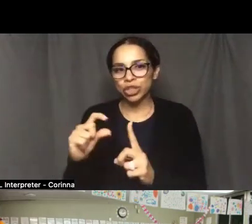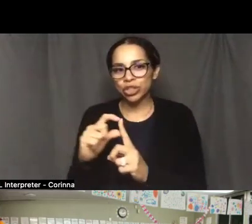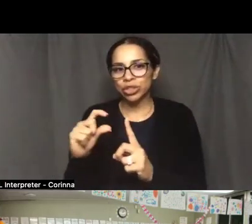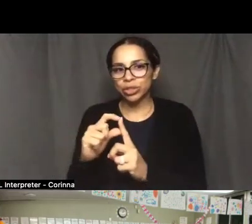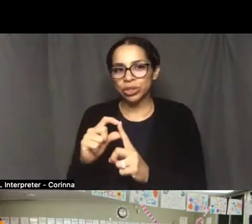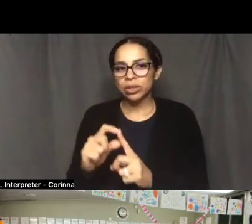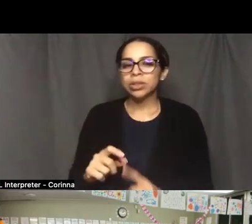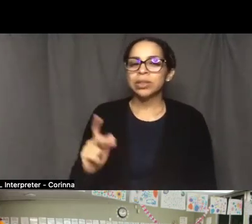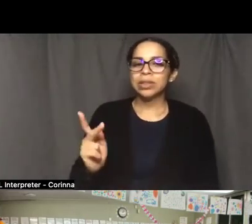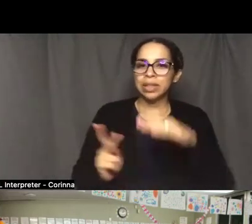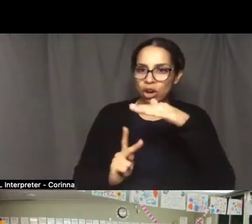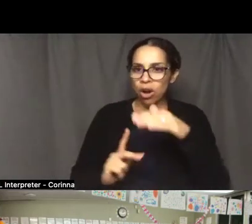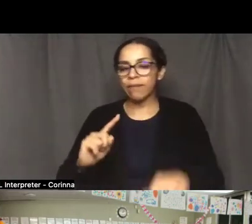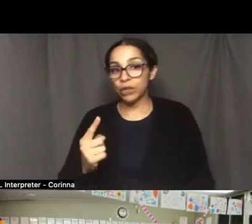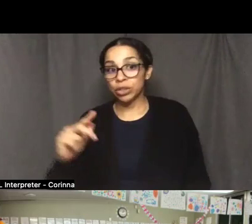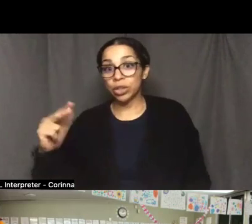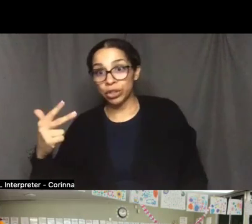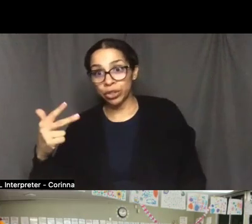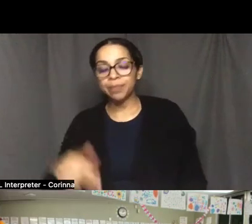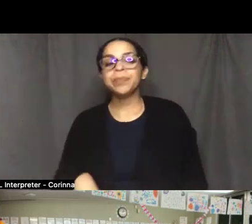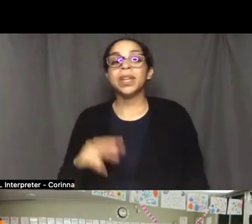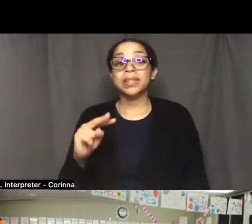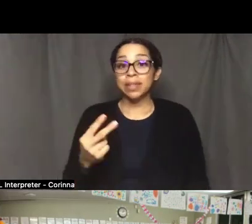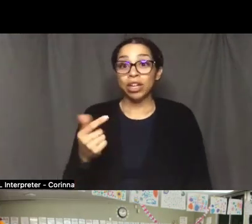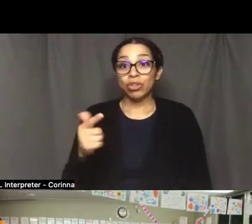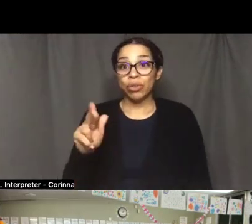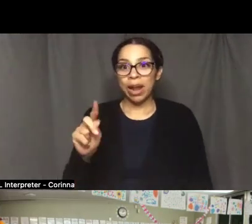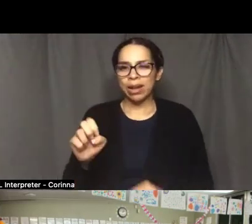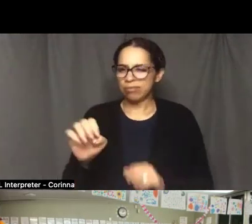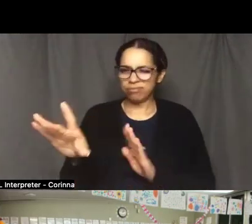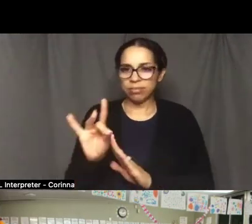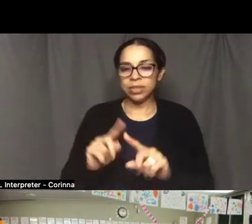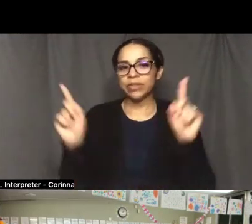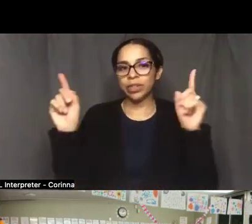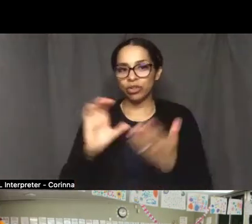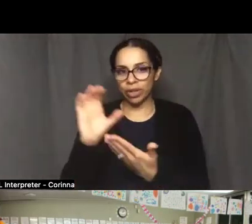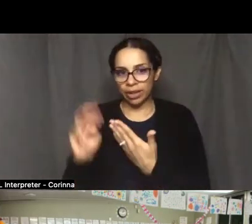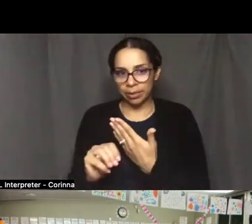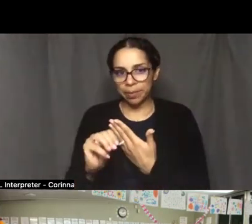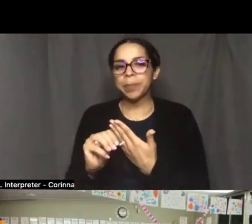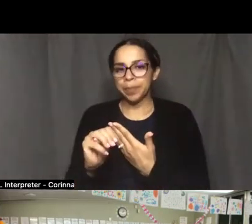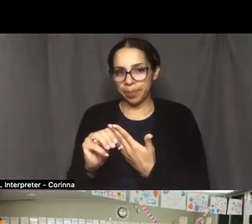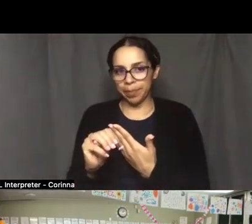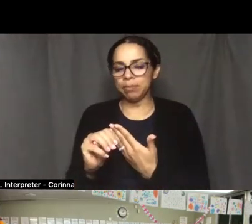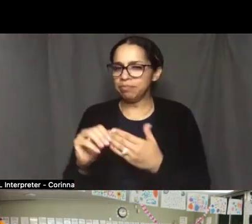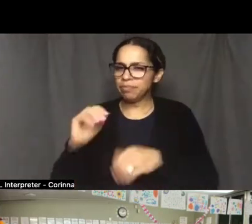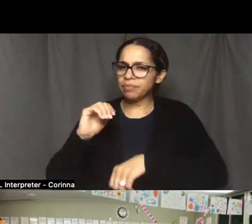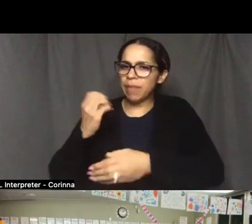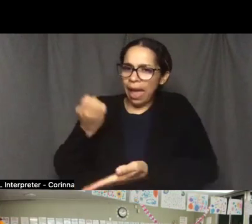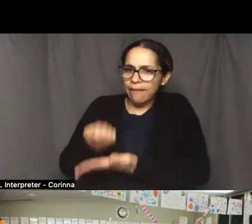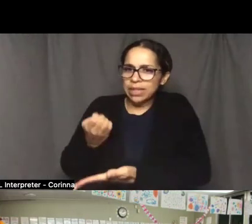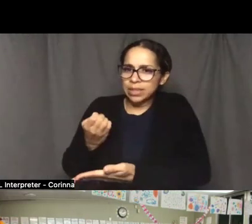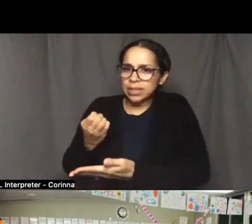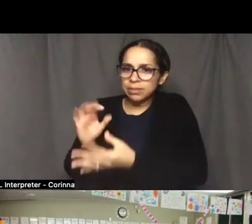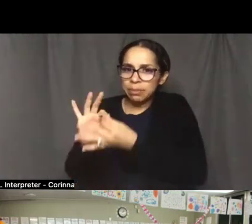Our second grade team has chosen a different curriculum. It's still also evidence-based, but it is just a different curriculum that they use. It